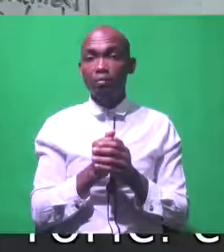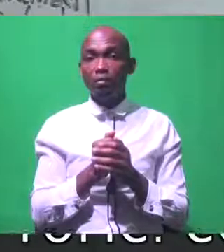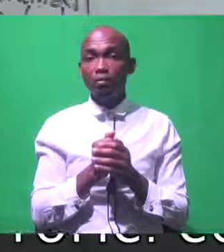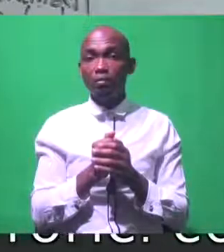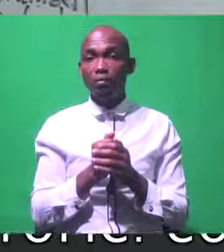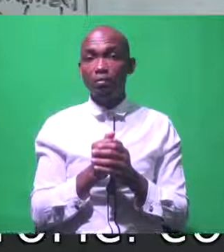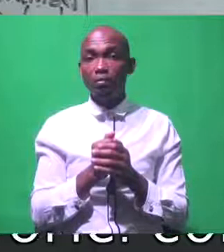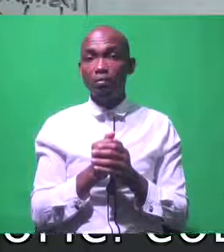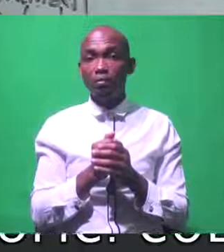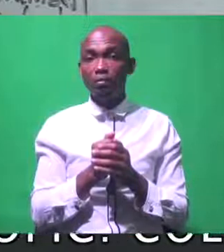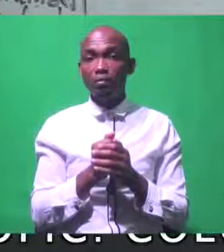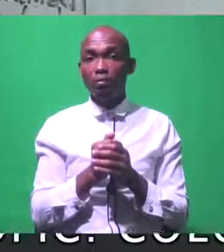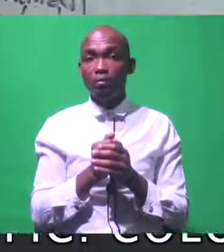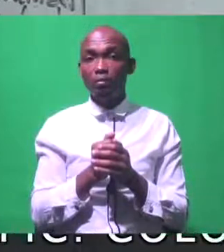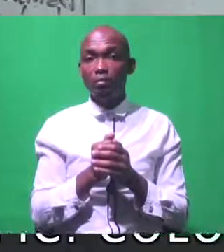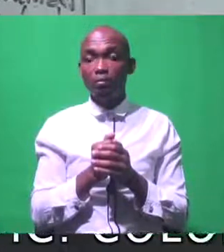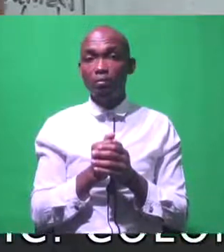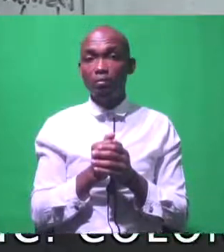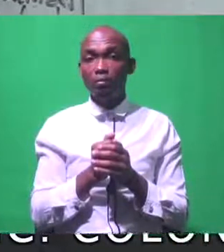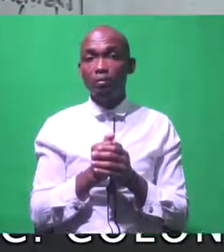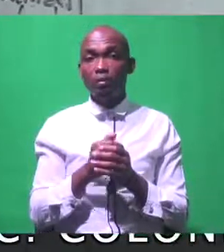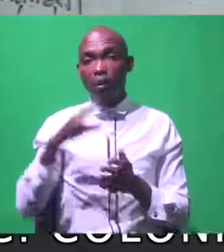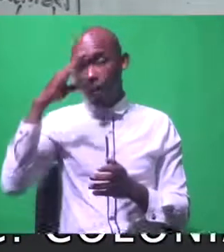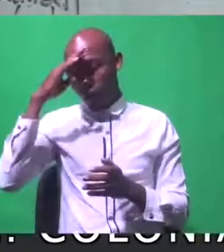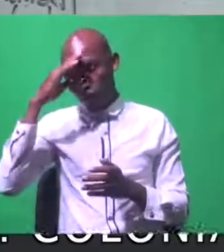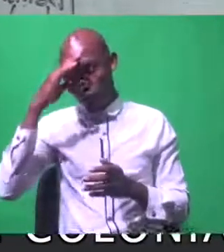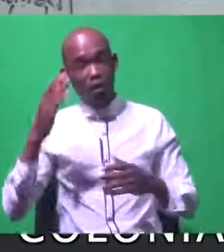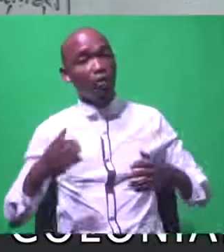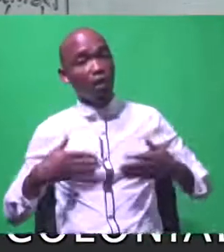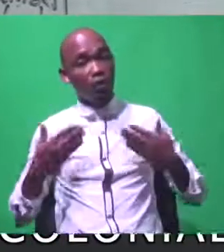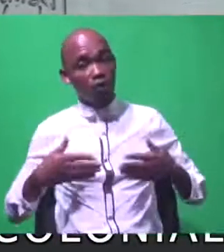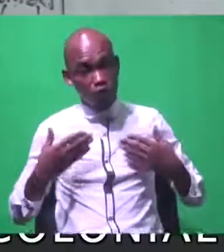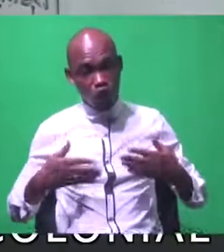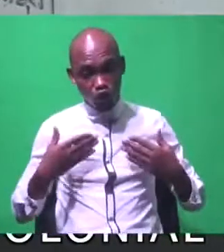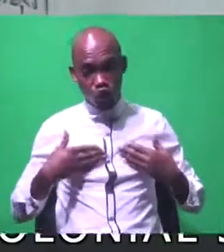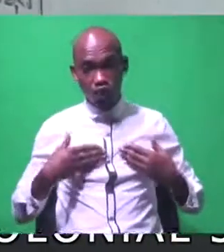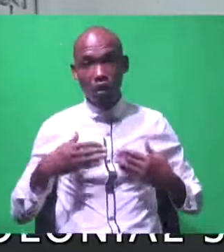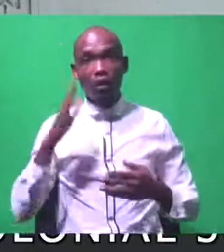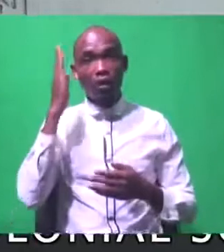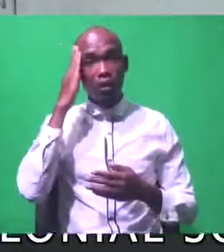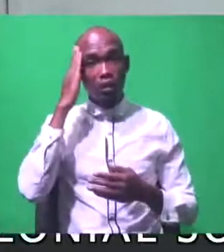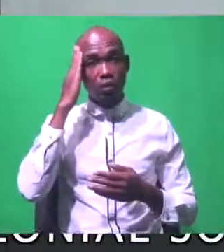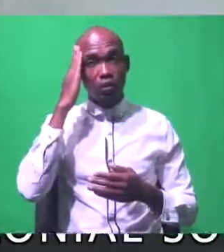Okay. I hope you have enjoyed and you have understood the lesson.